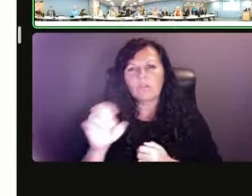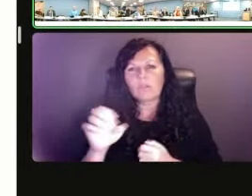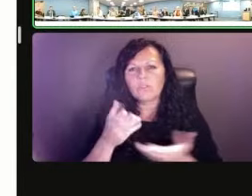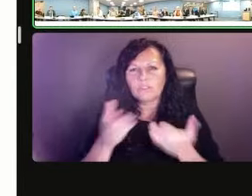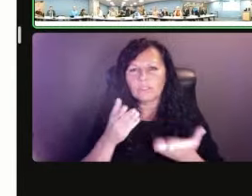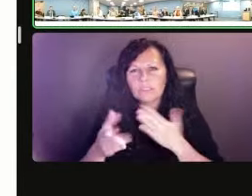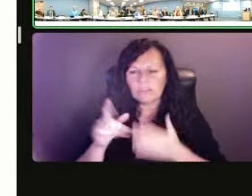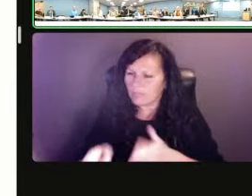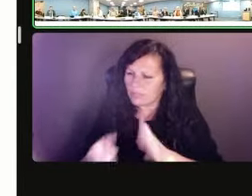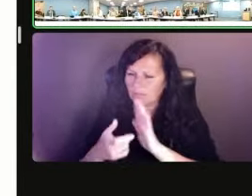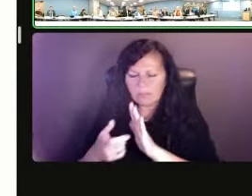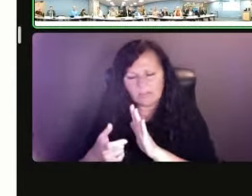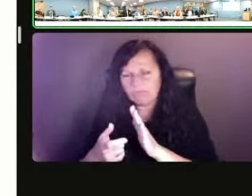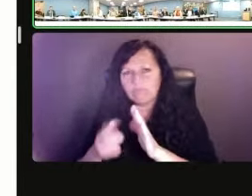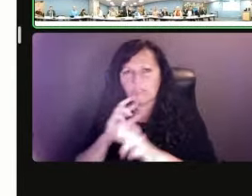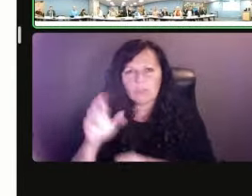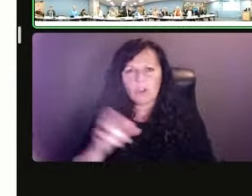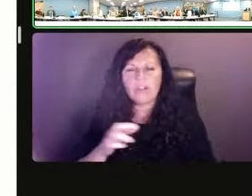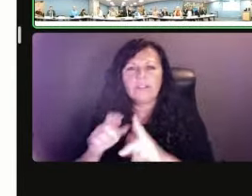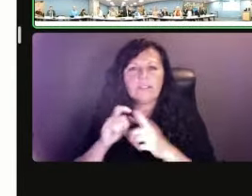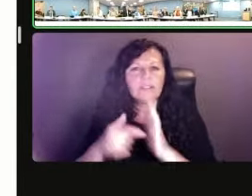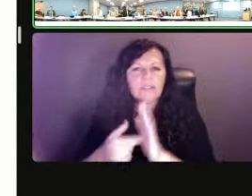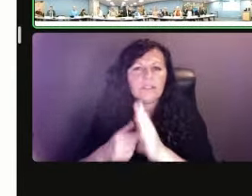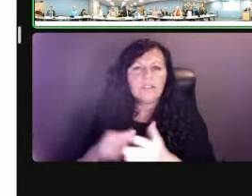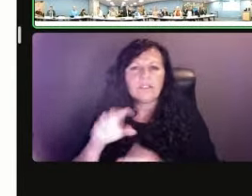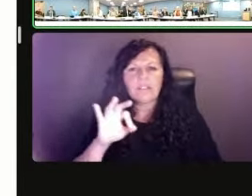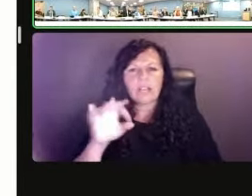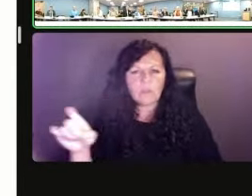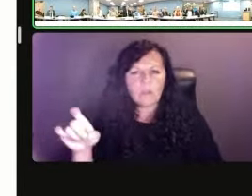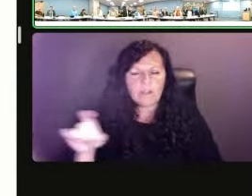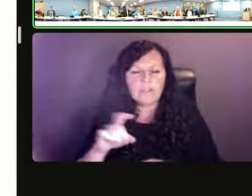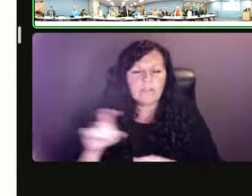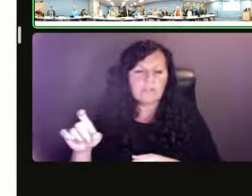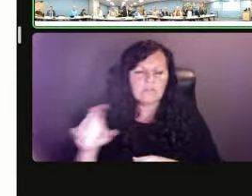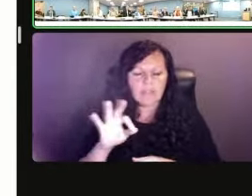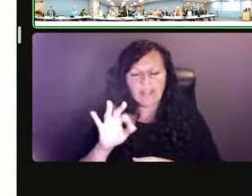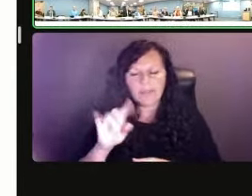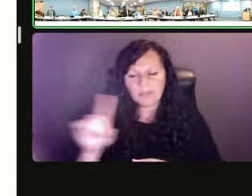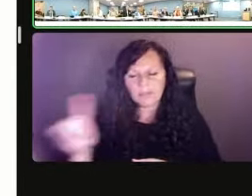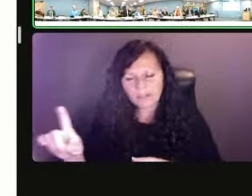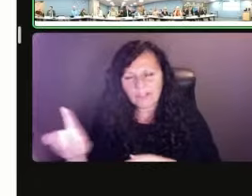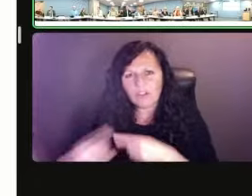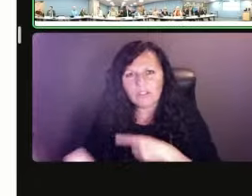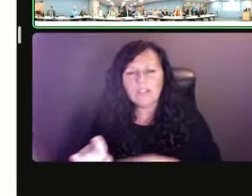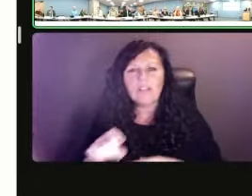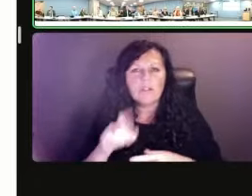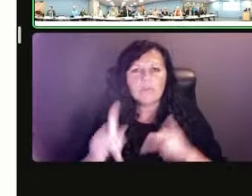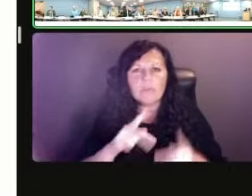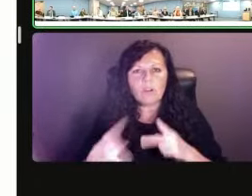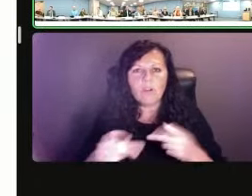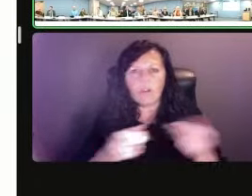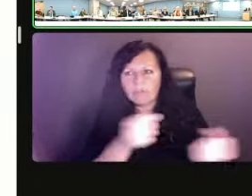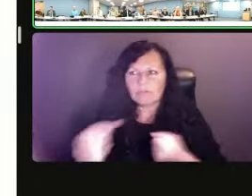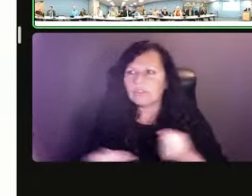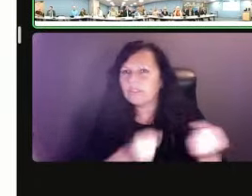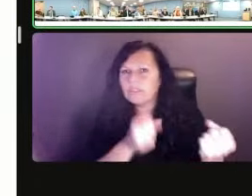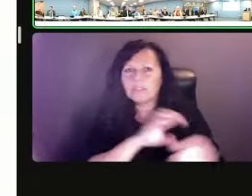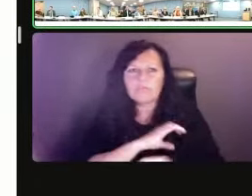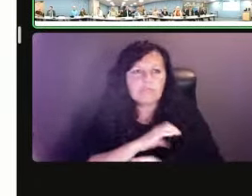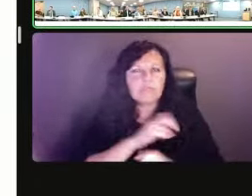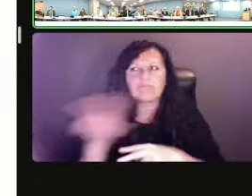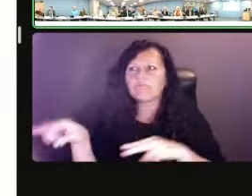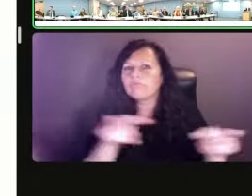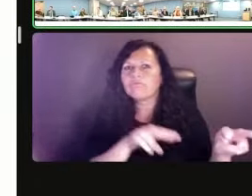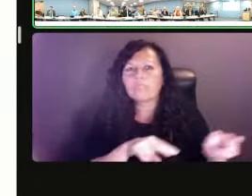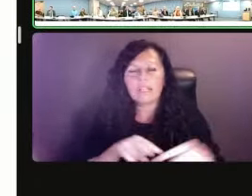have to answer your 911 calls. You have to have your uniformed patrol officers out there handling emergencies. That's a baseline function that you have